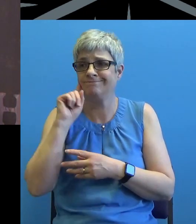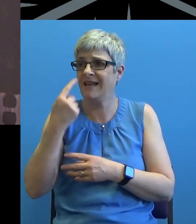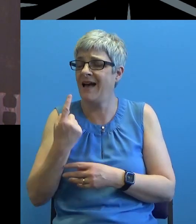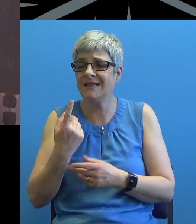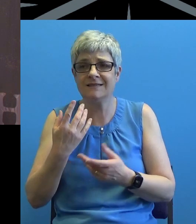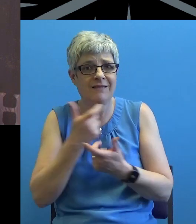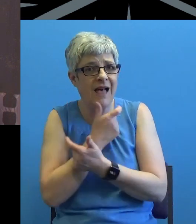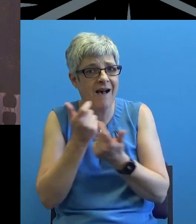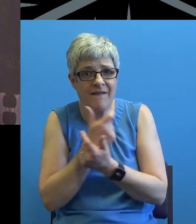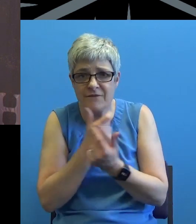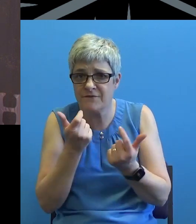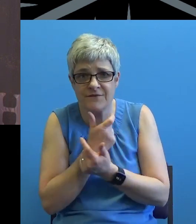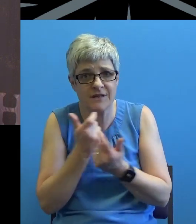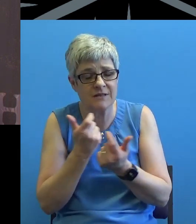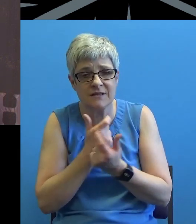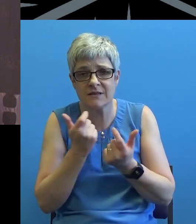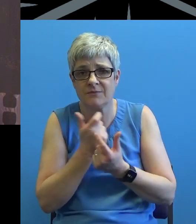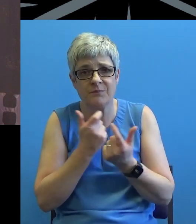unable to laugh.